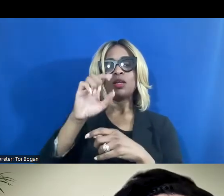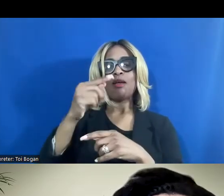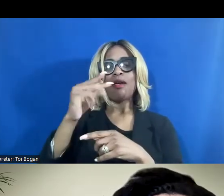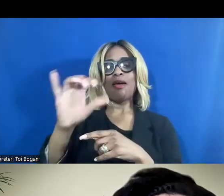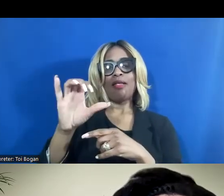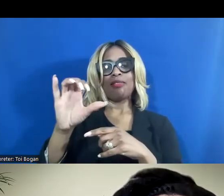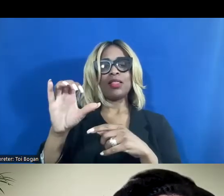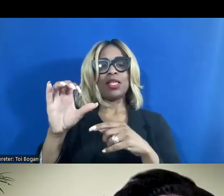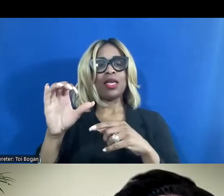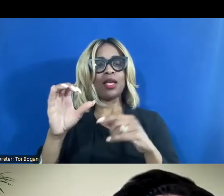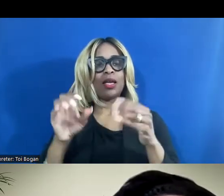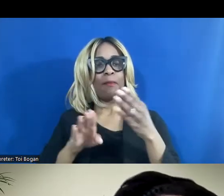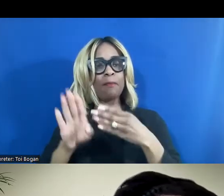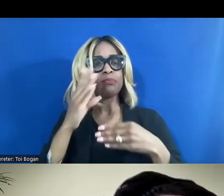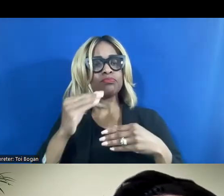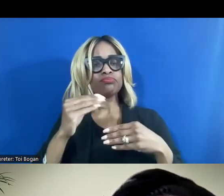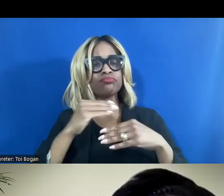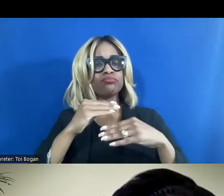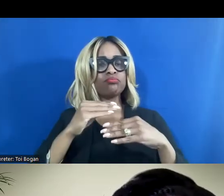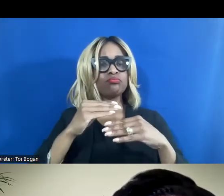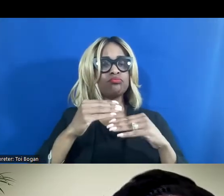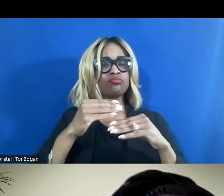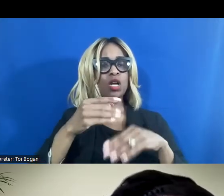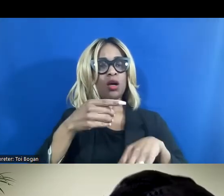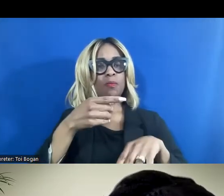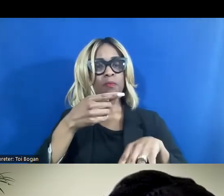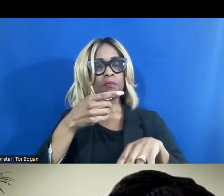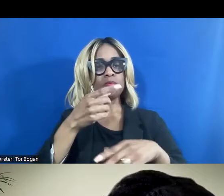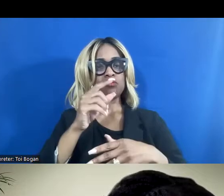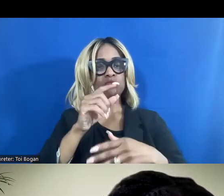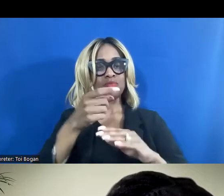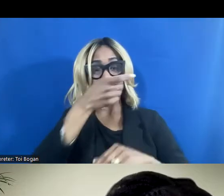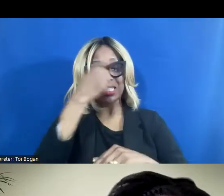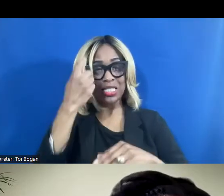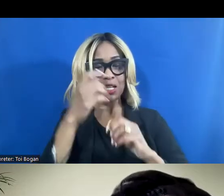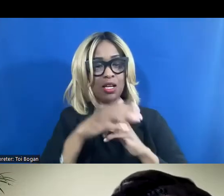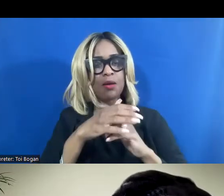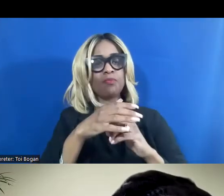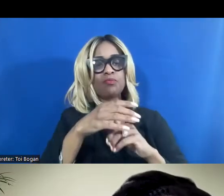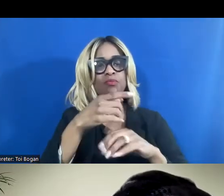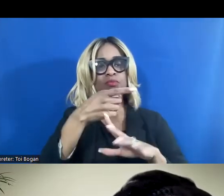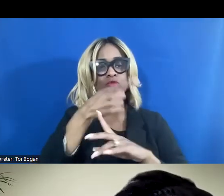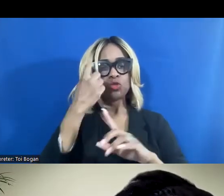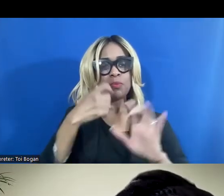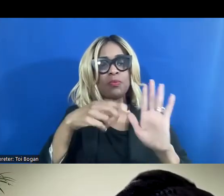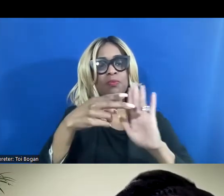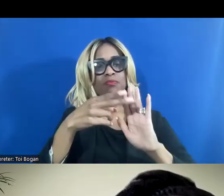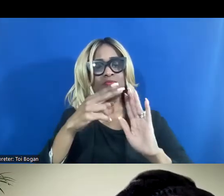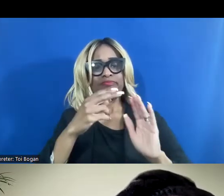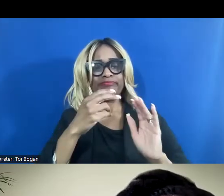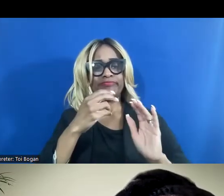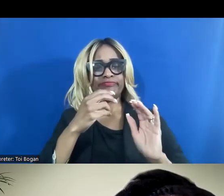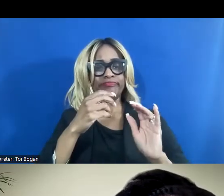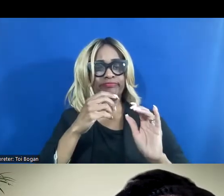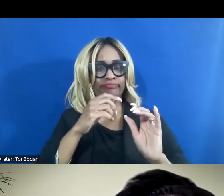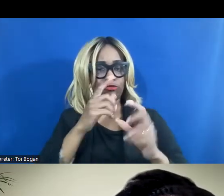experience barriers to trauma such as stigma, mistrust, and discrimination. Often members of these groups receive poor